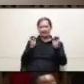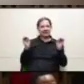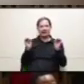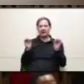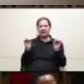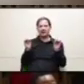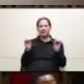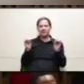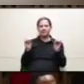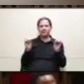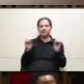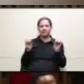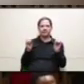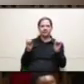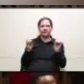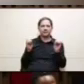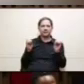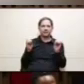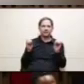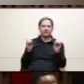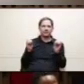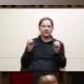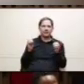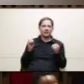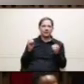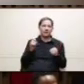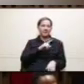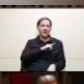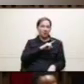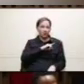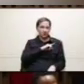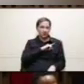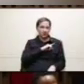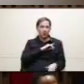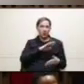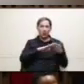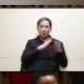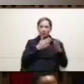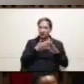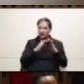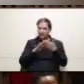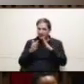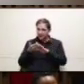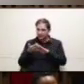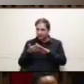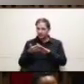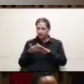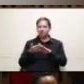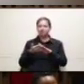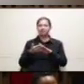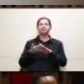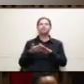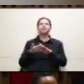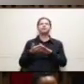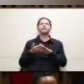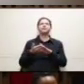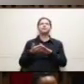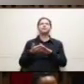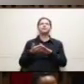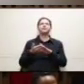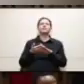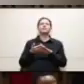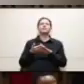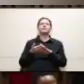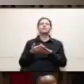be rendered by the municipality because the community could not, they were forcing